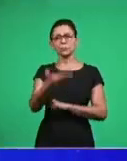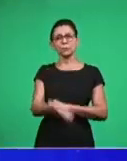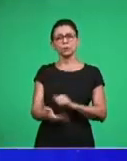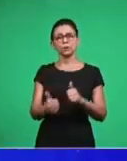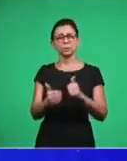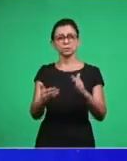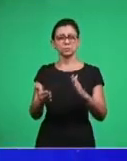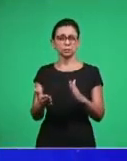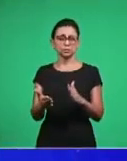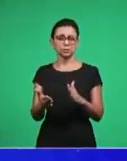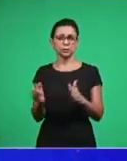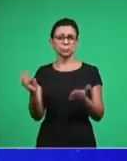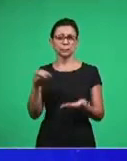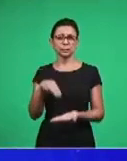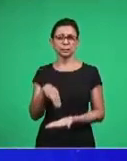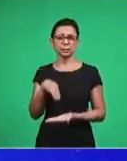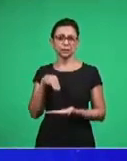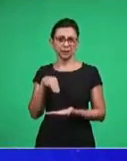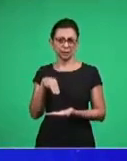We have some